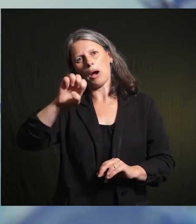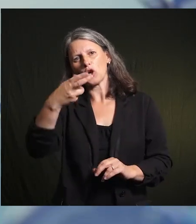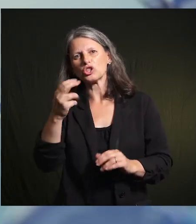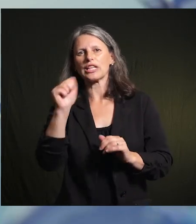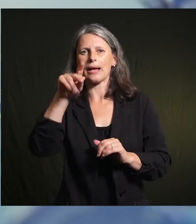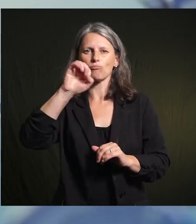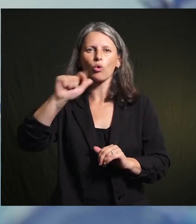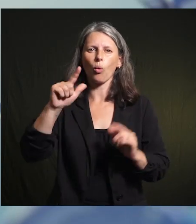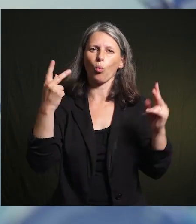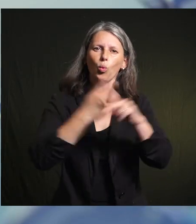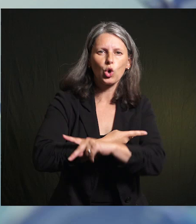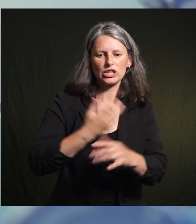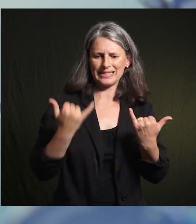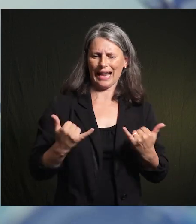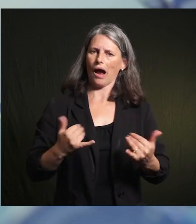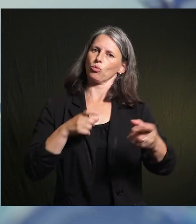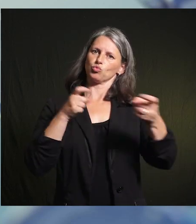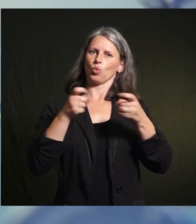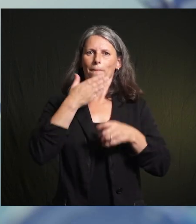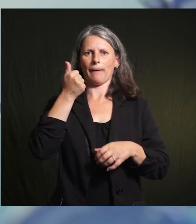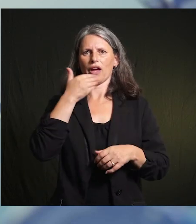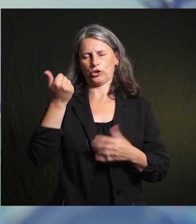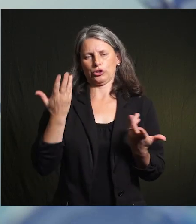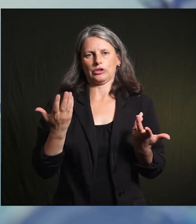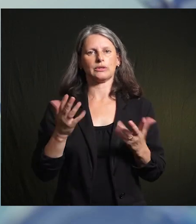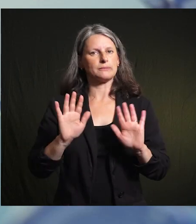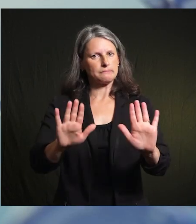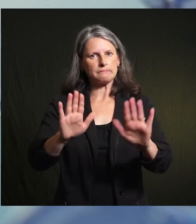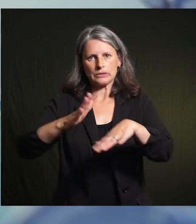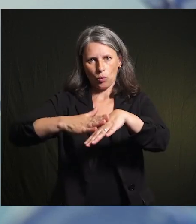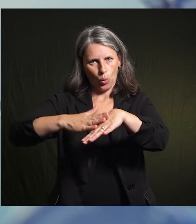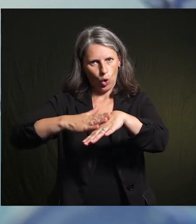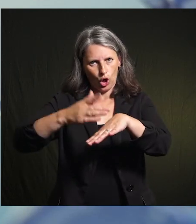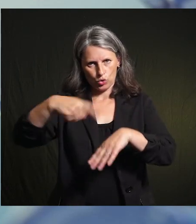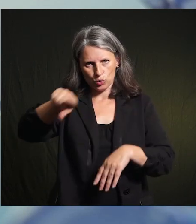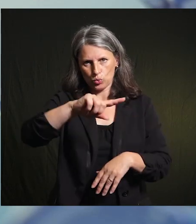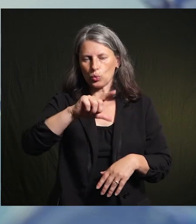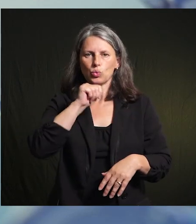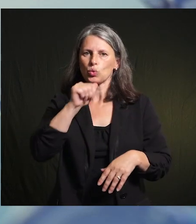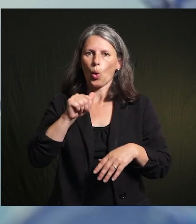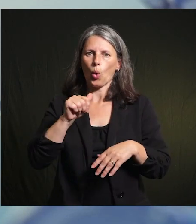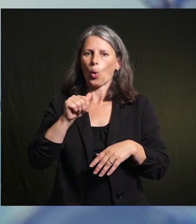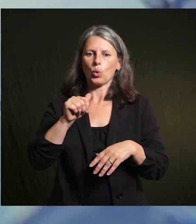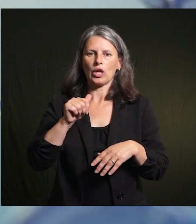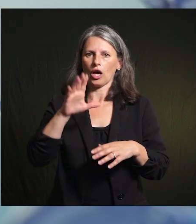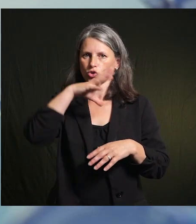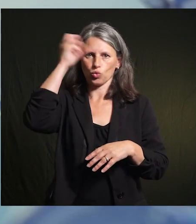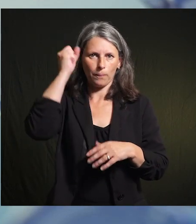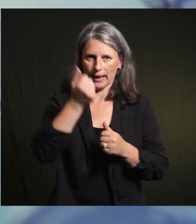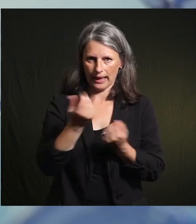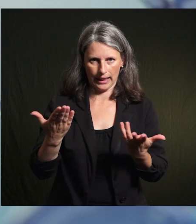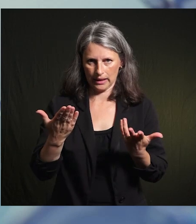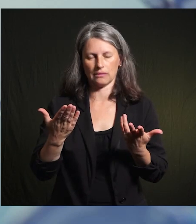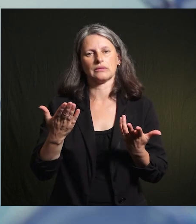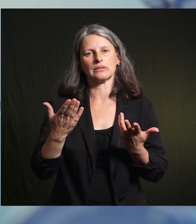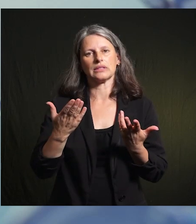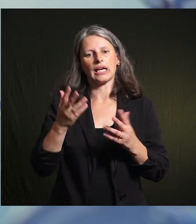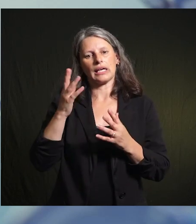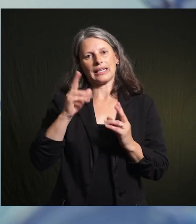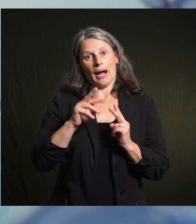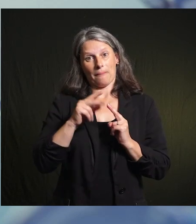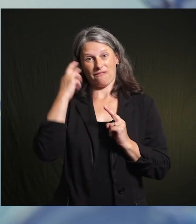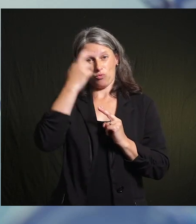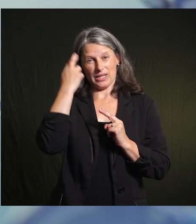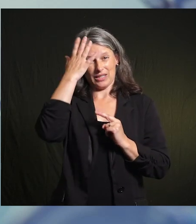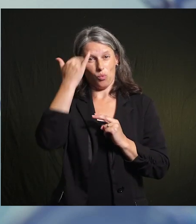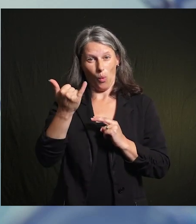April, or that we now have it under control. And I want to caution you from jumping to those conclusions. I think there are a couple of reasons